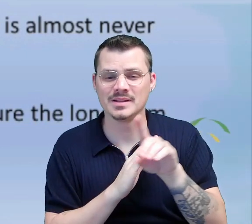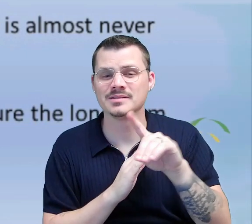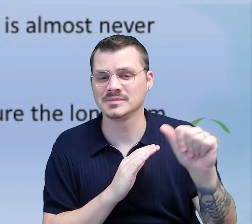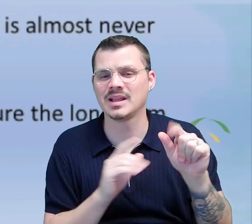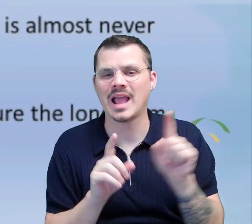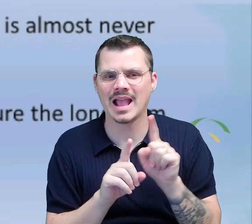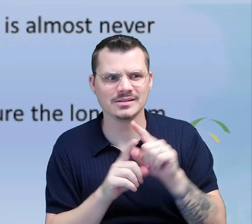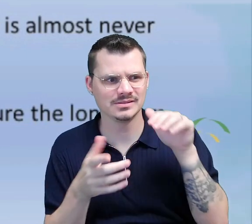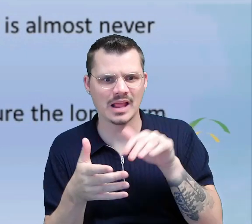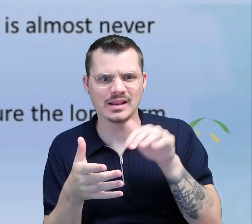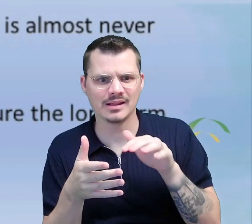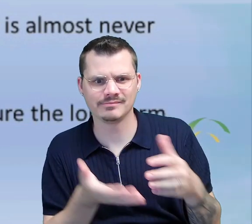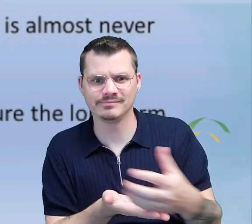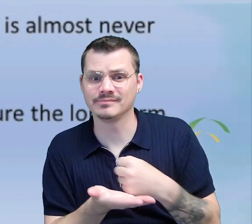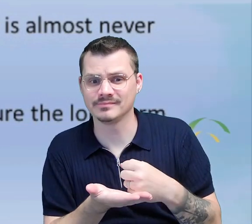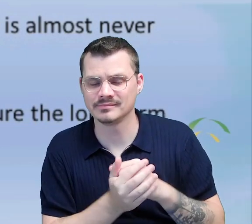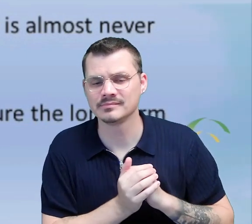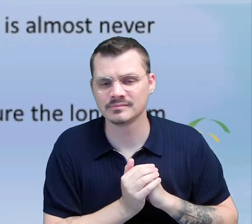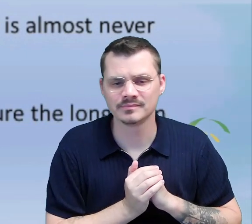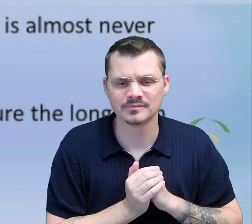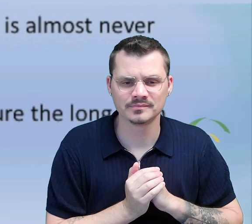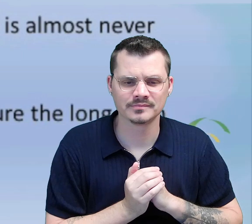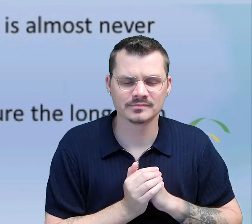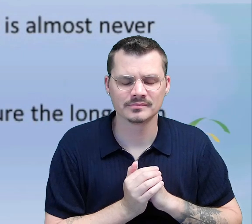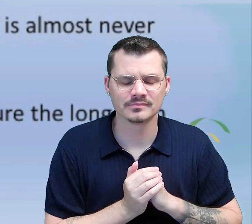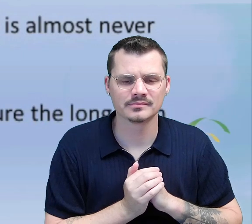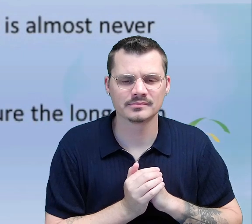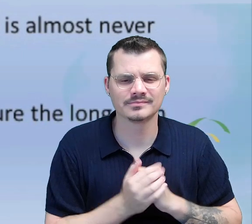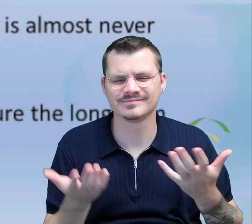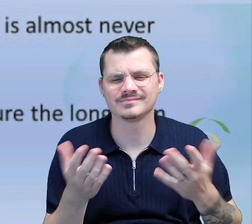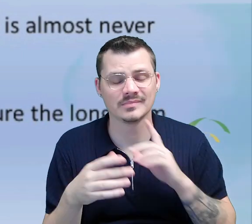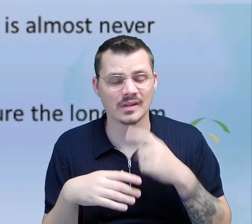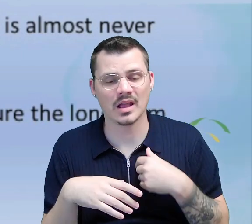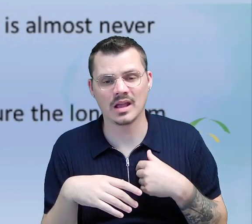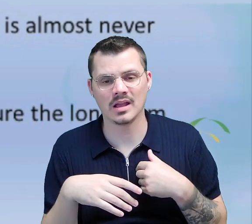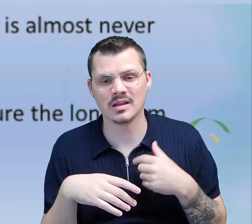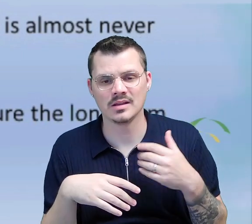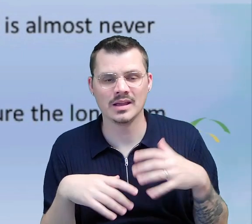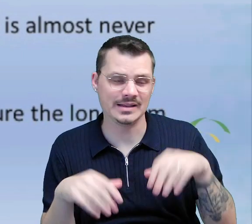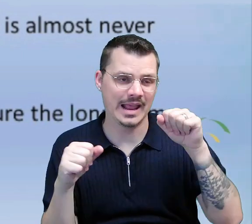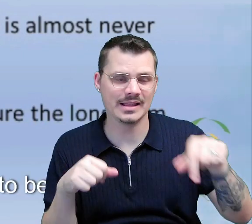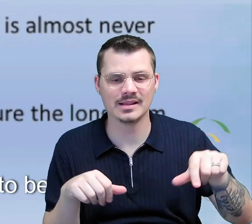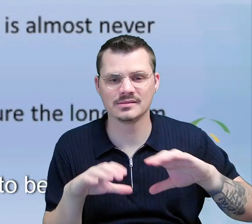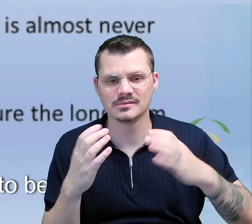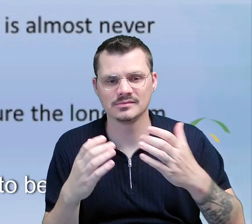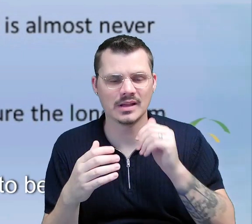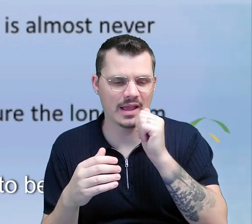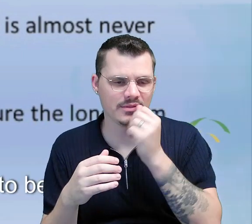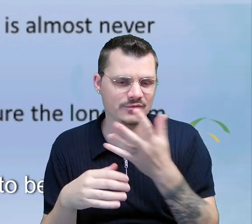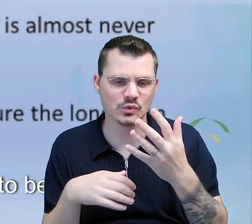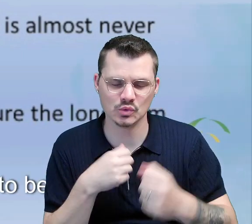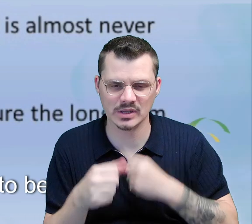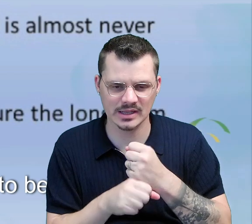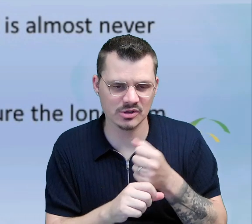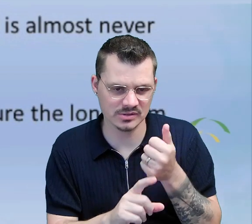as study subjects. In fact, some of I take this course every couple of years or so, which